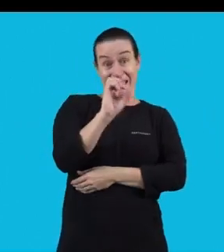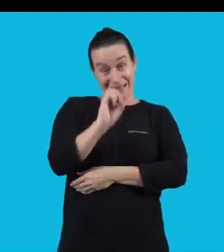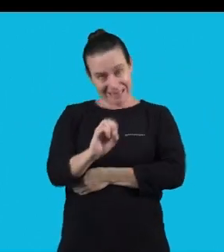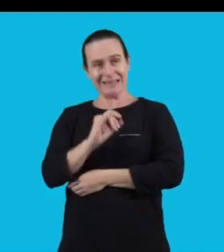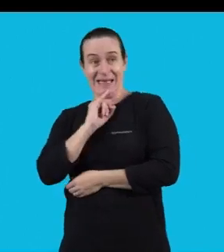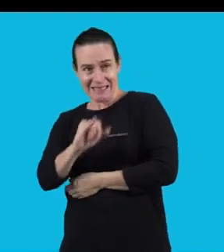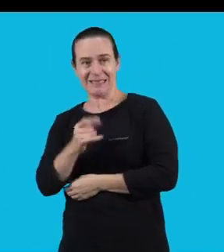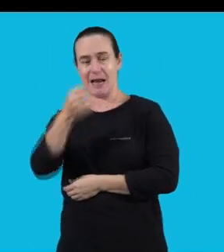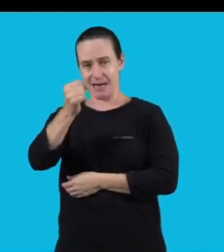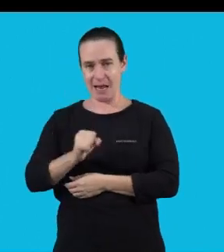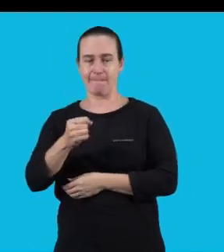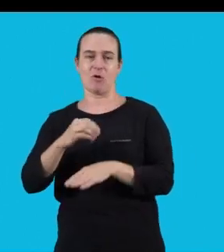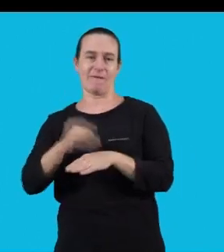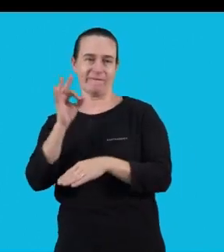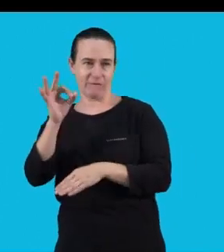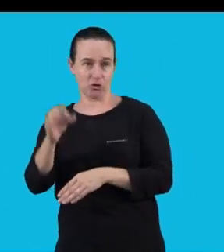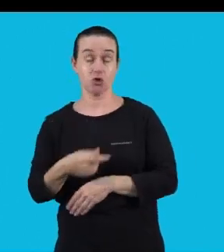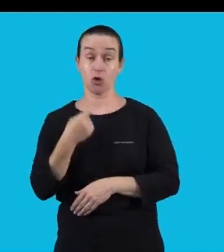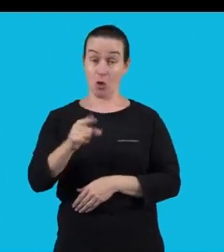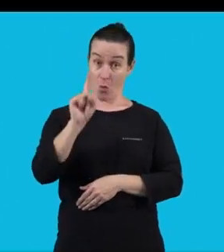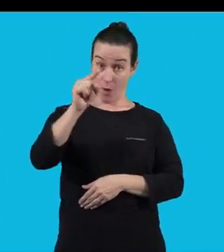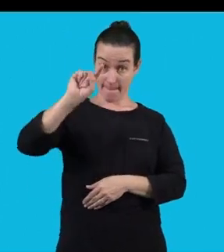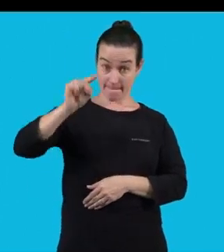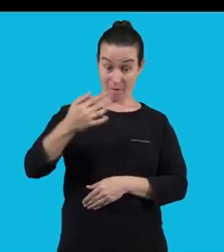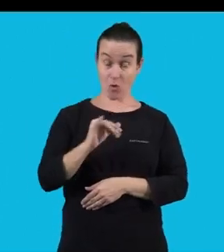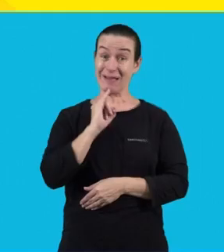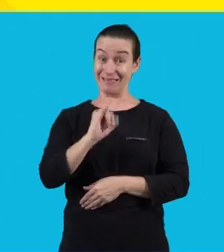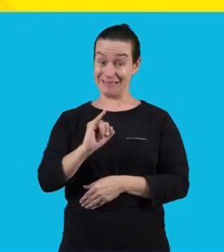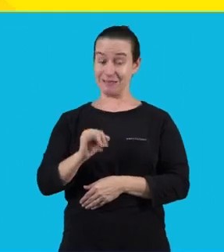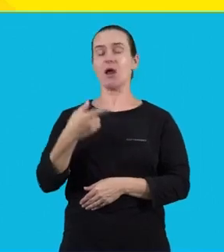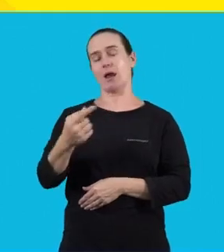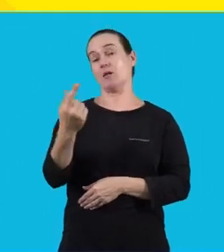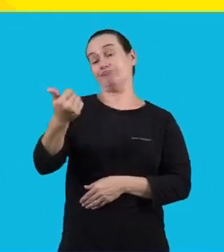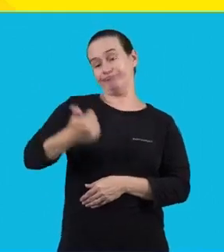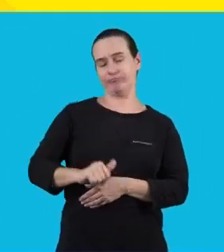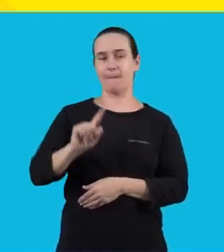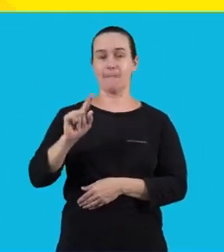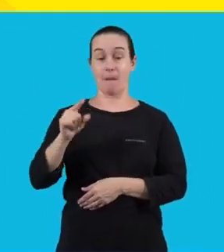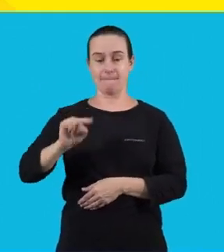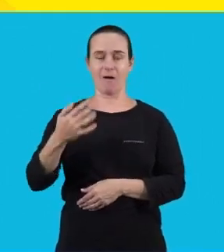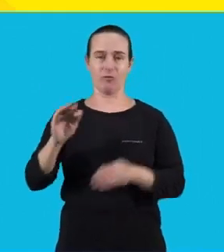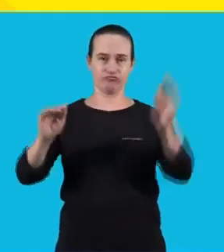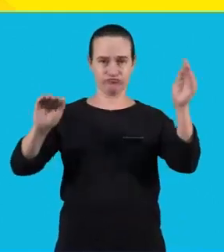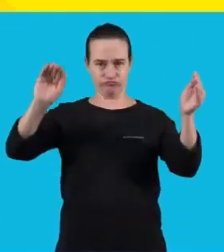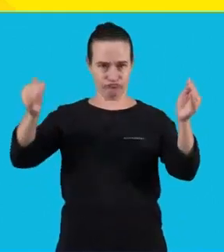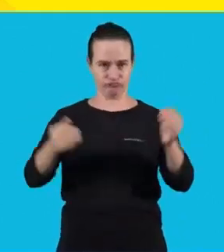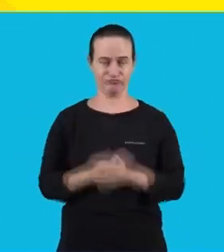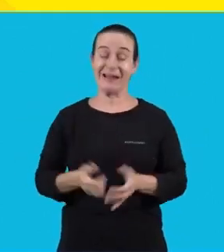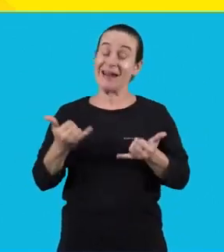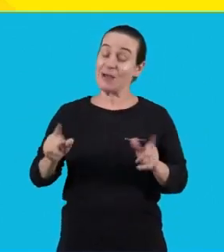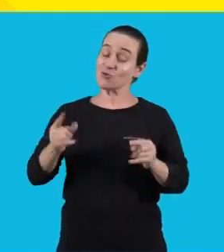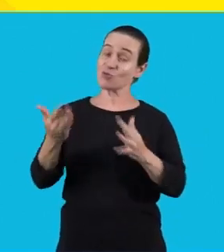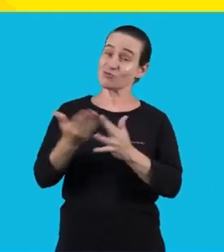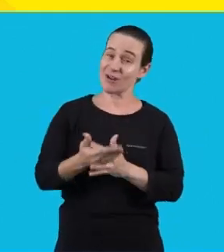for the correct punctuation and 1 mark for the correct tense. Now that we've finished the first example, we're going to take a